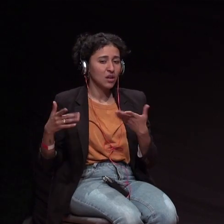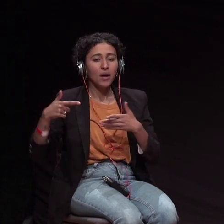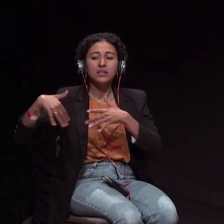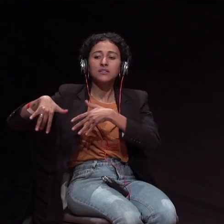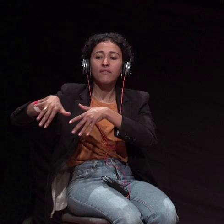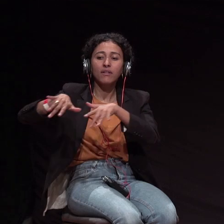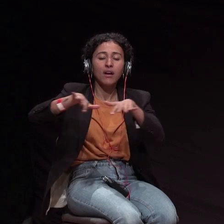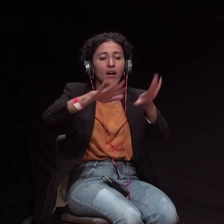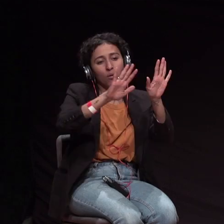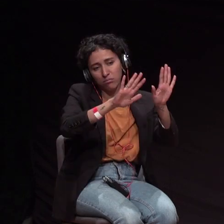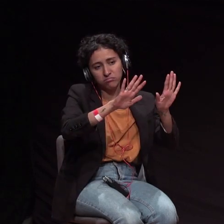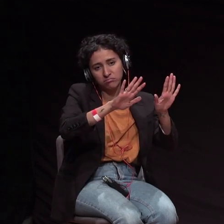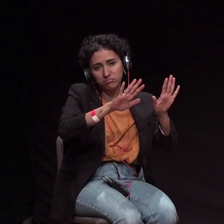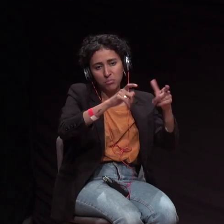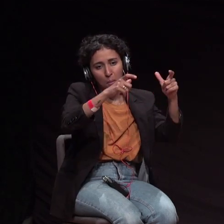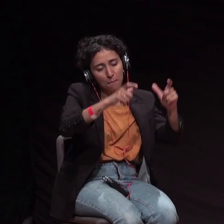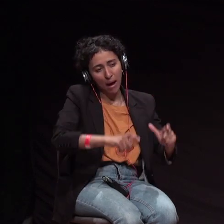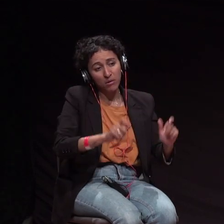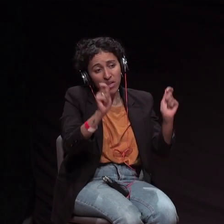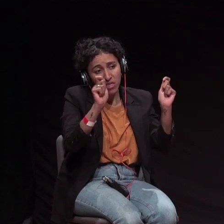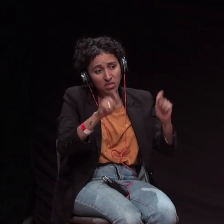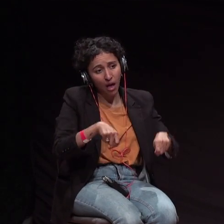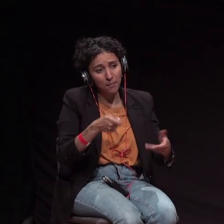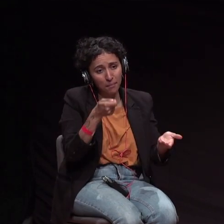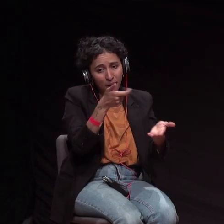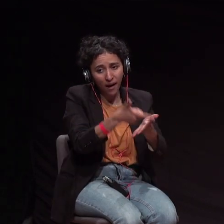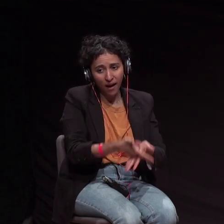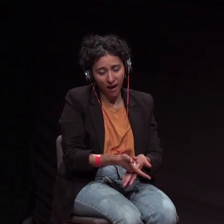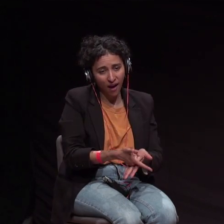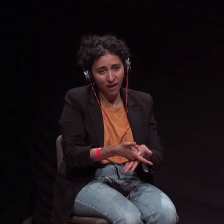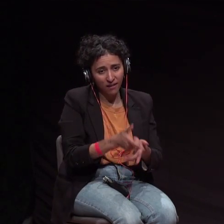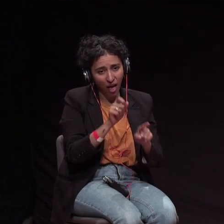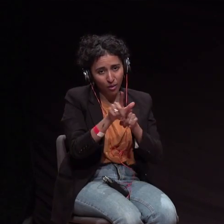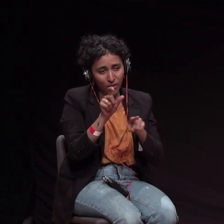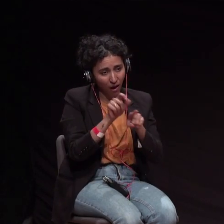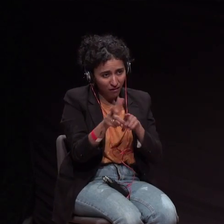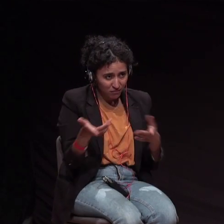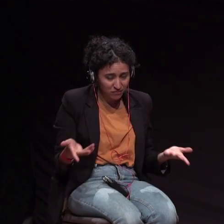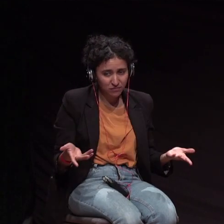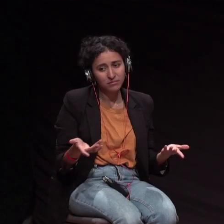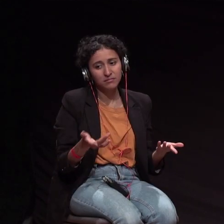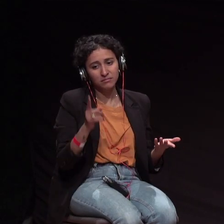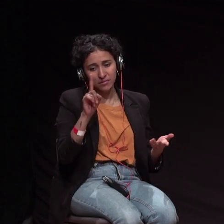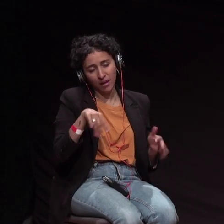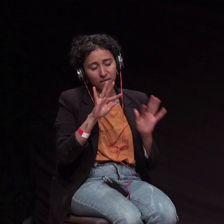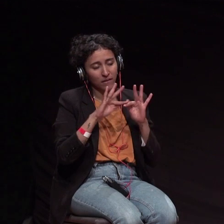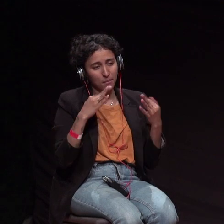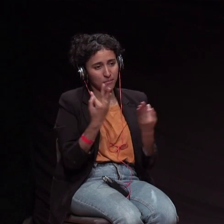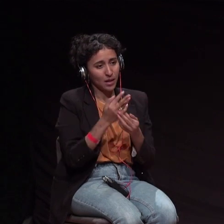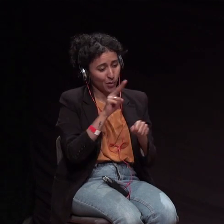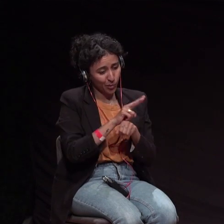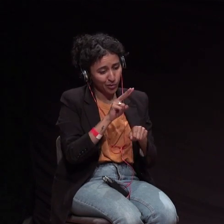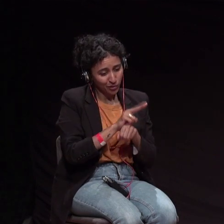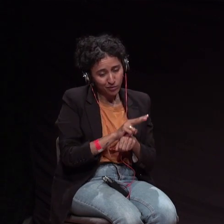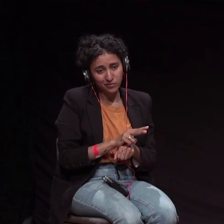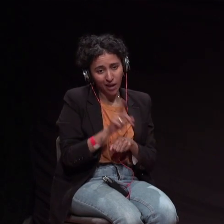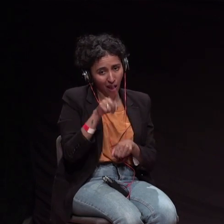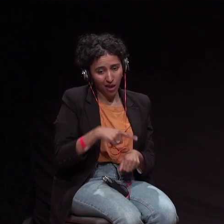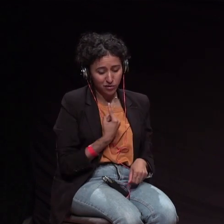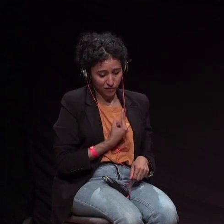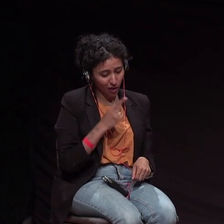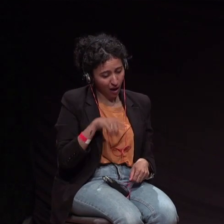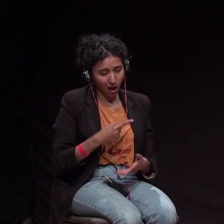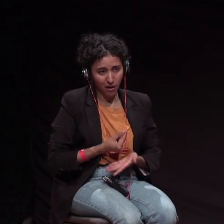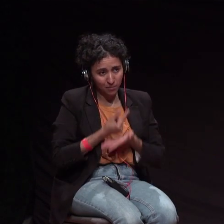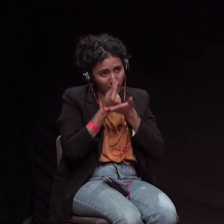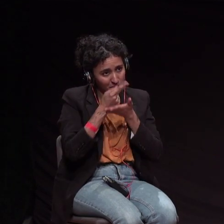feed. That's what the individualized capitalist society does to each of us, right? And then in the process of doing so, now you